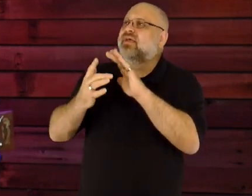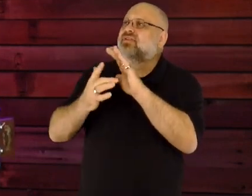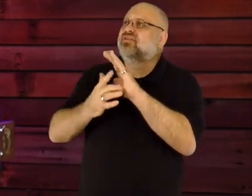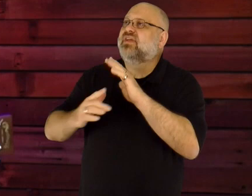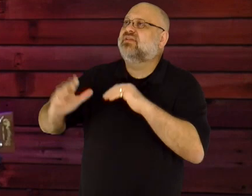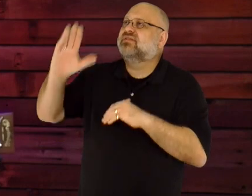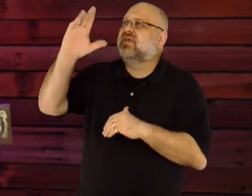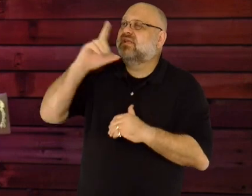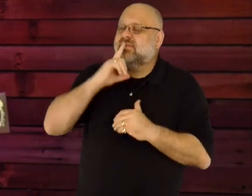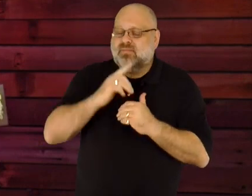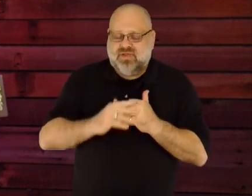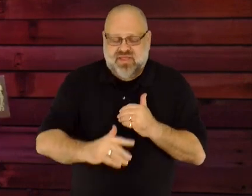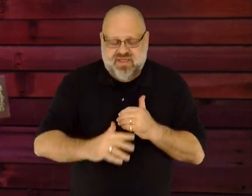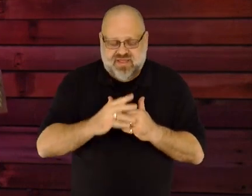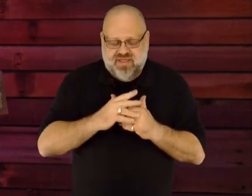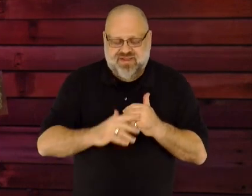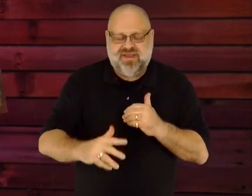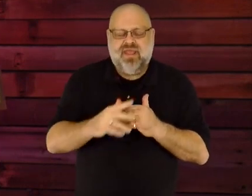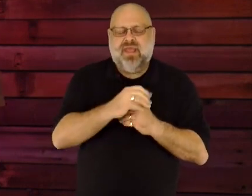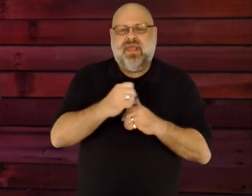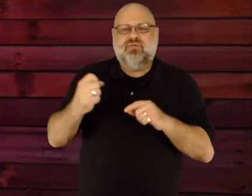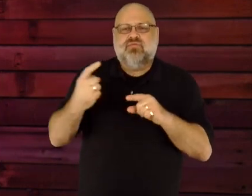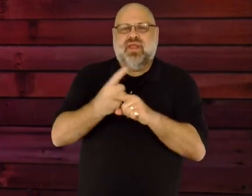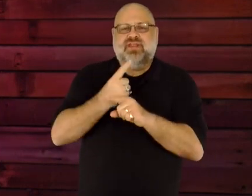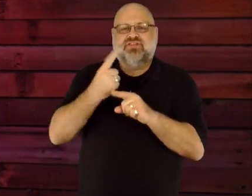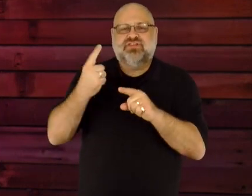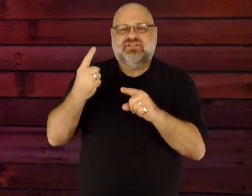than Jesus' blood and